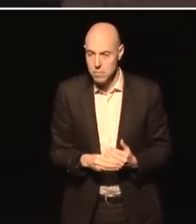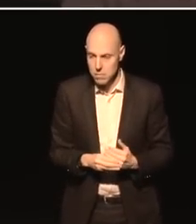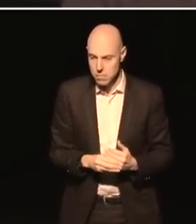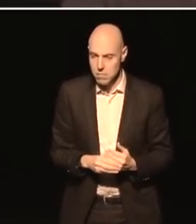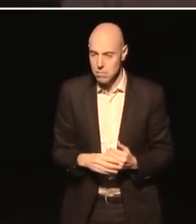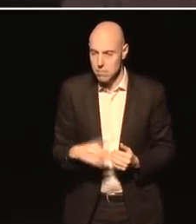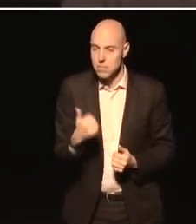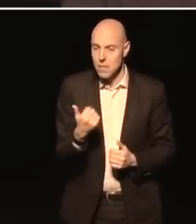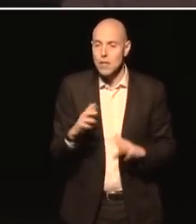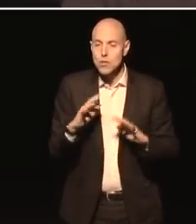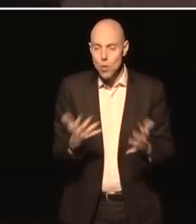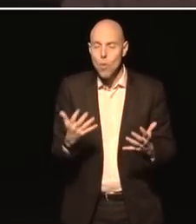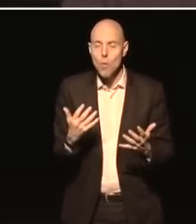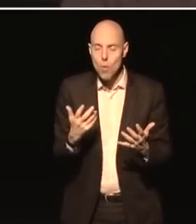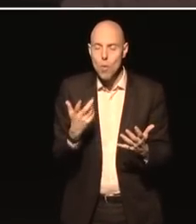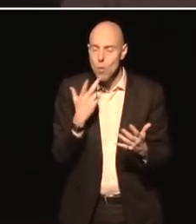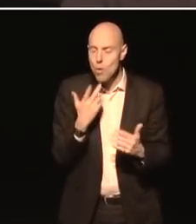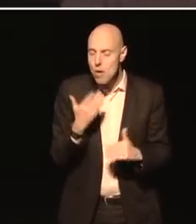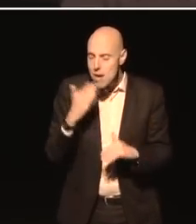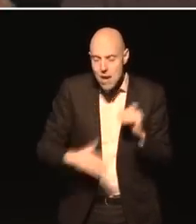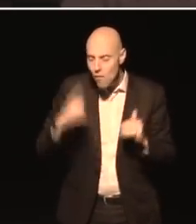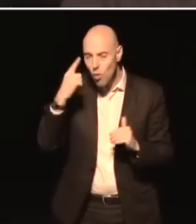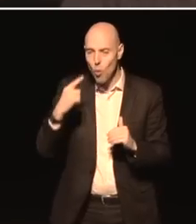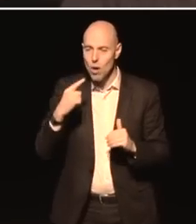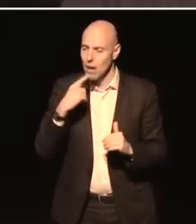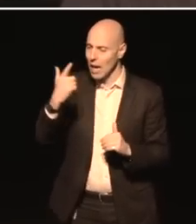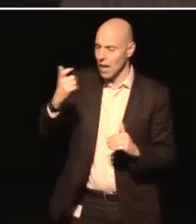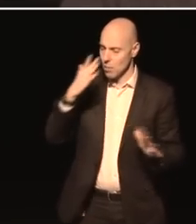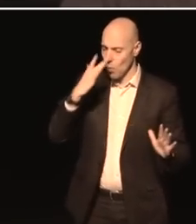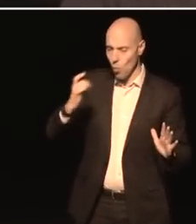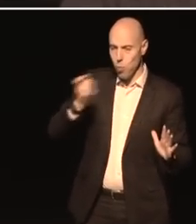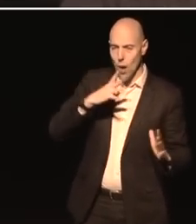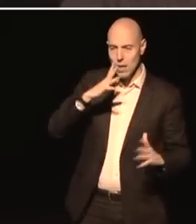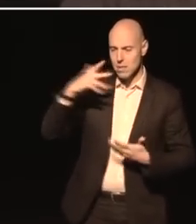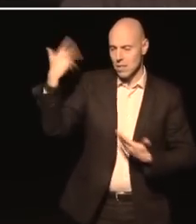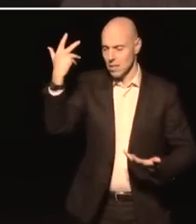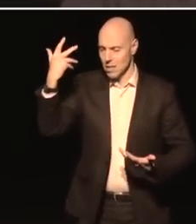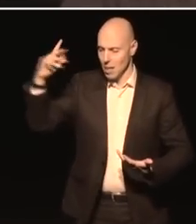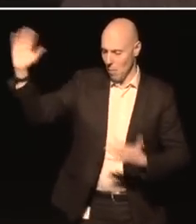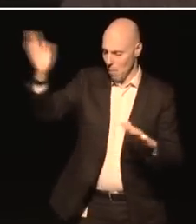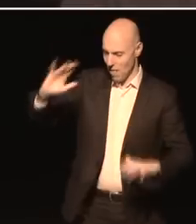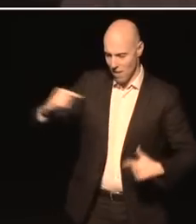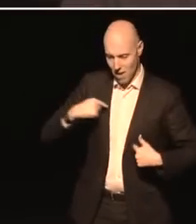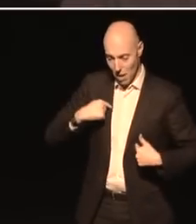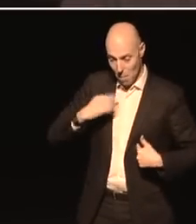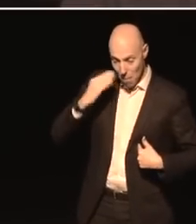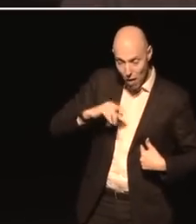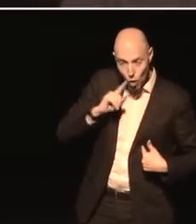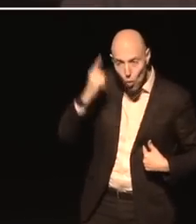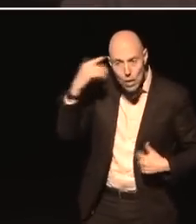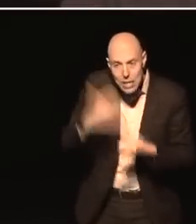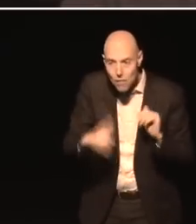never thought it was possible to have black girls in a white swan core de ballet or in a snowflakes core de ballet. So, as I